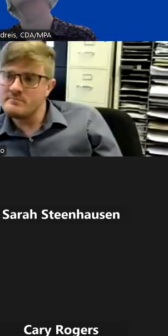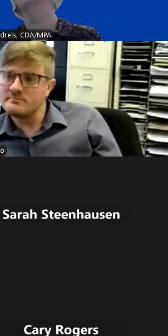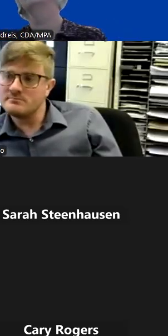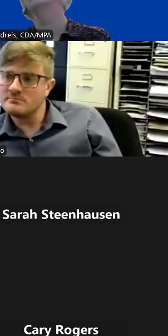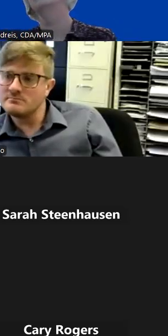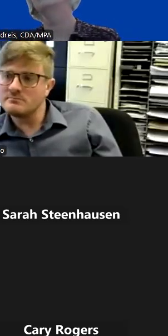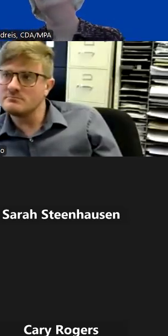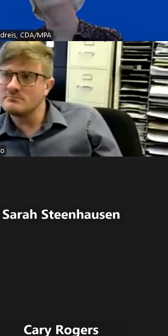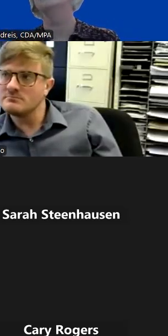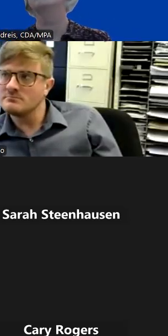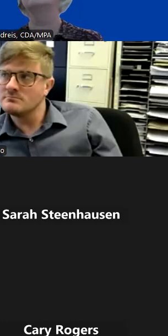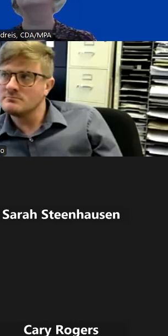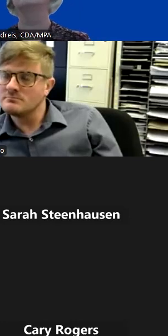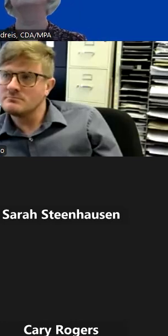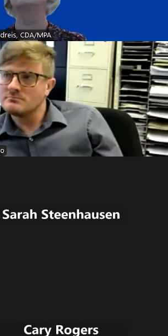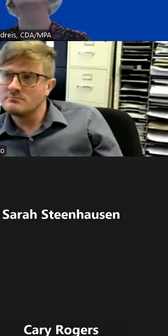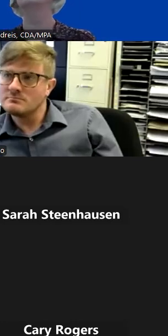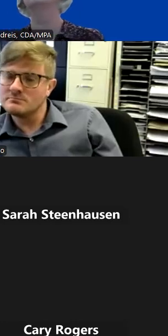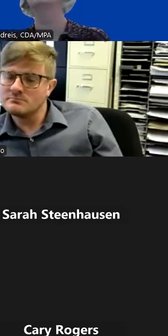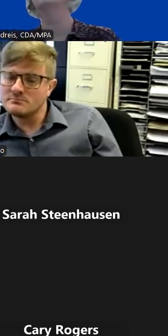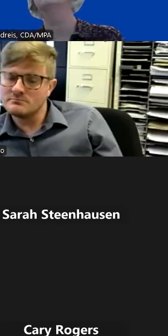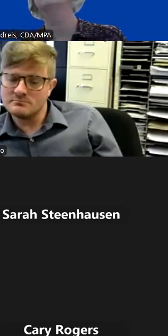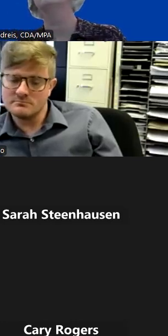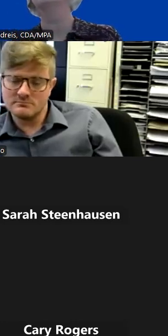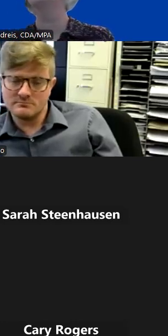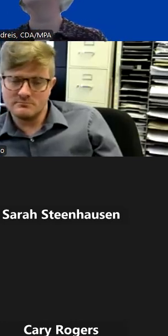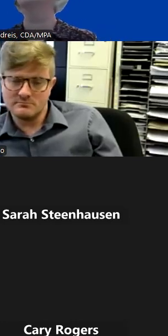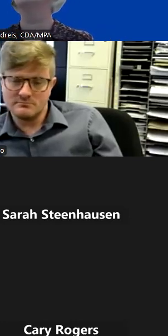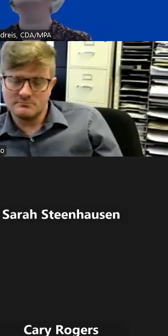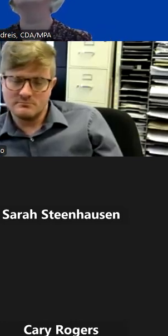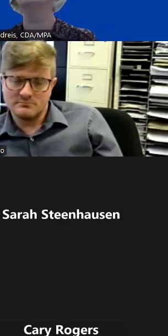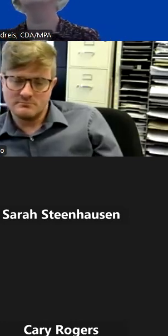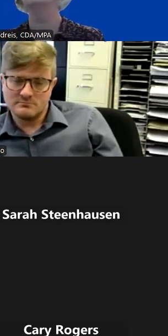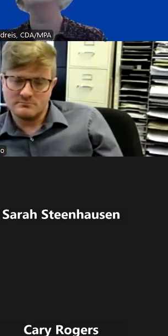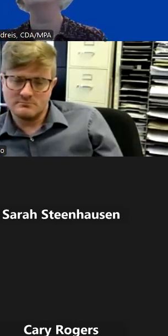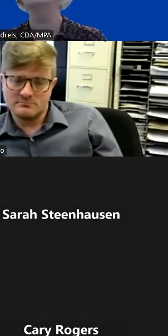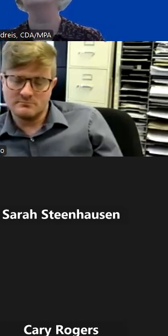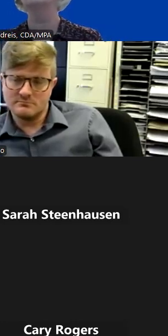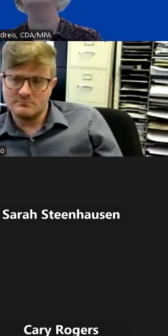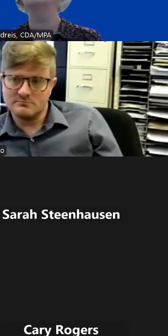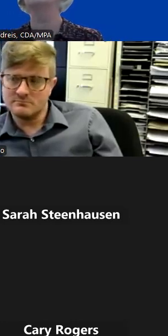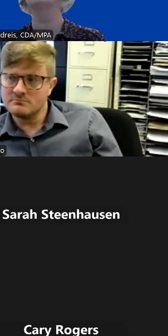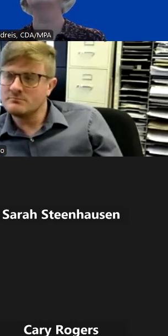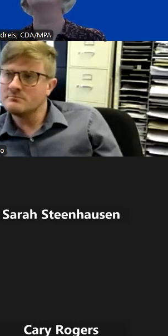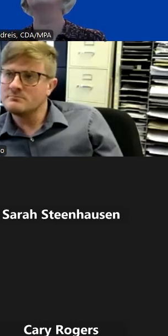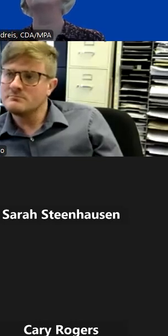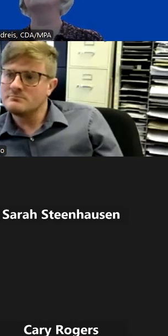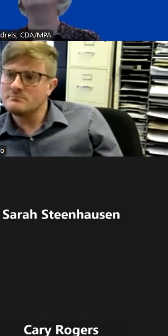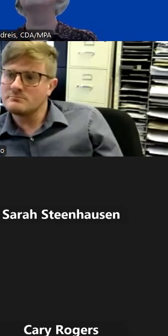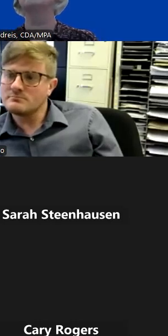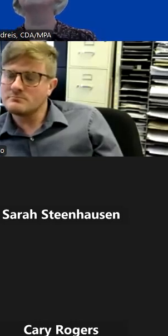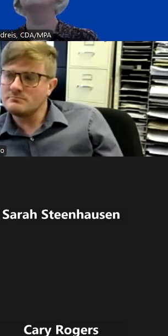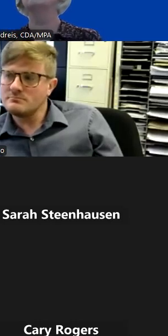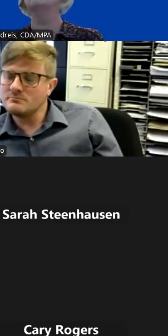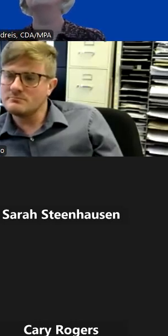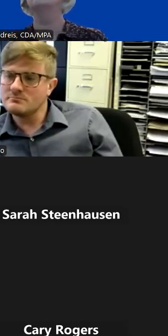a little card that could be distributed to physicians who service older adults, that they could just